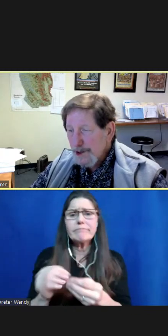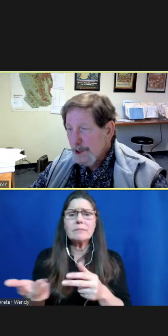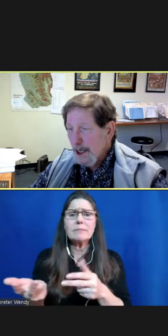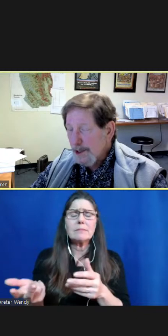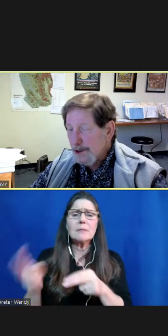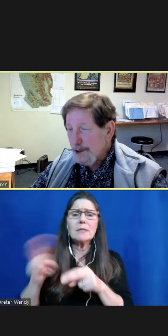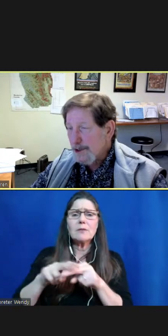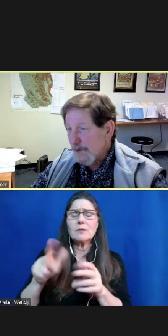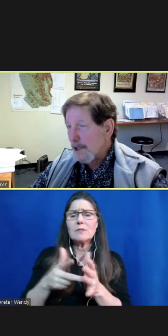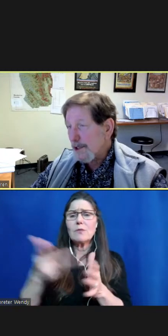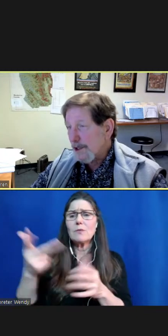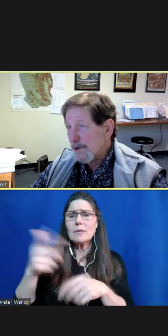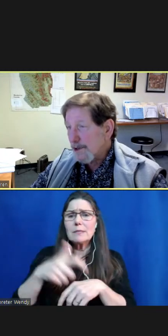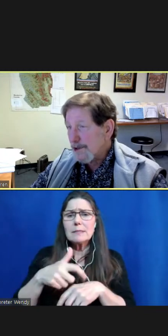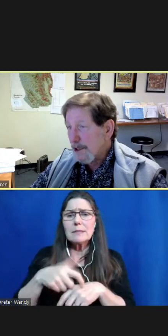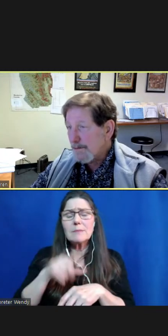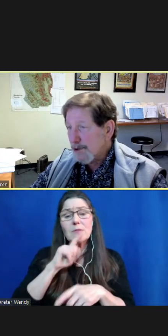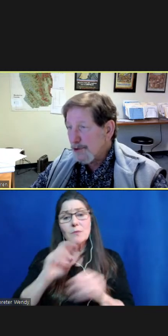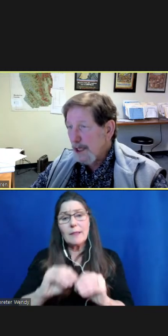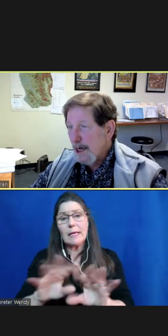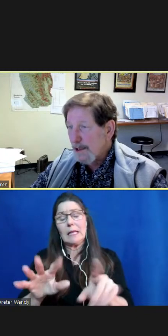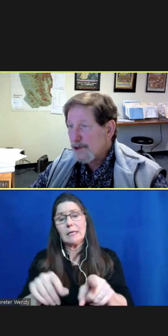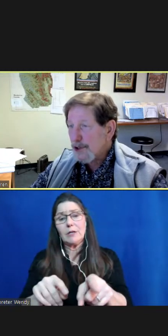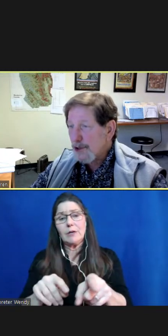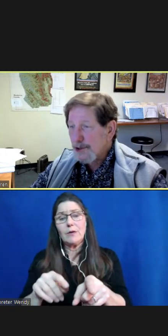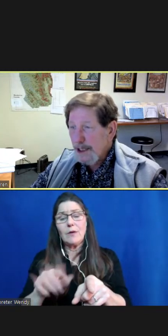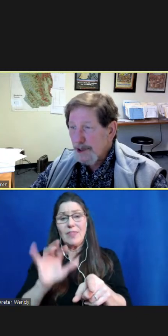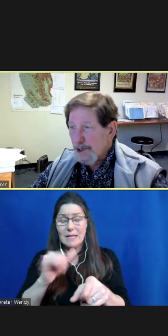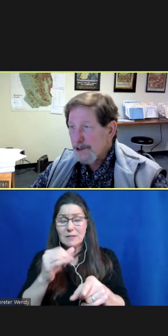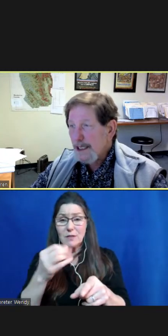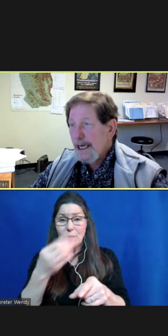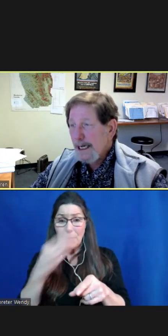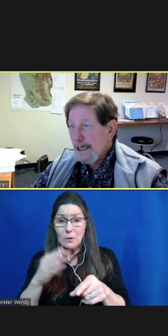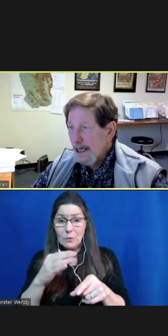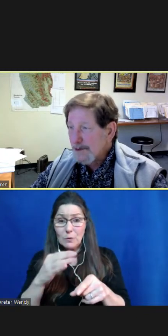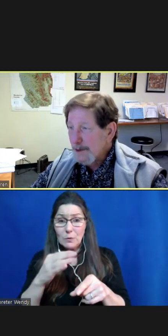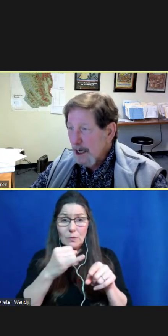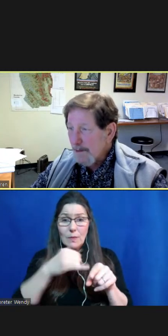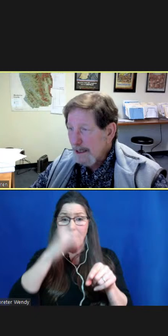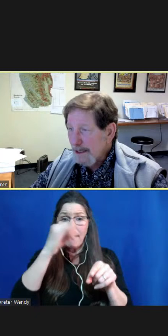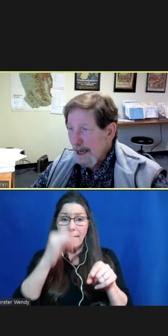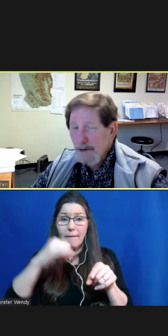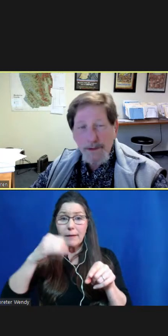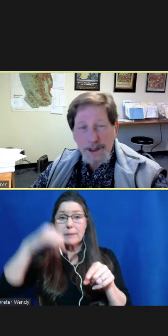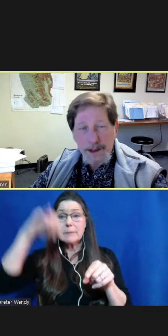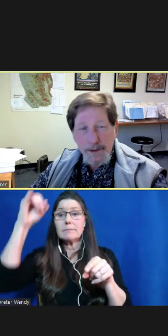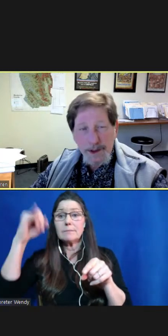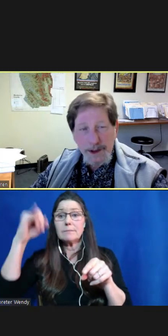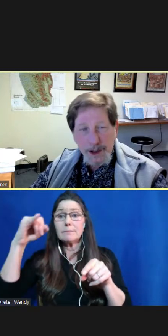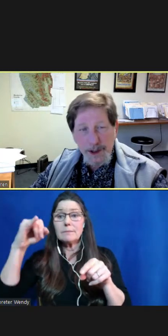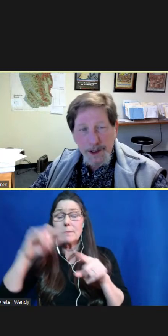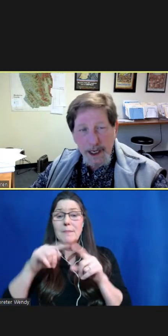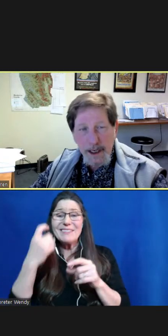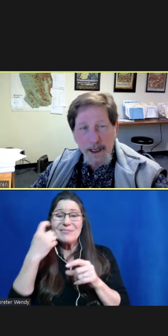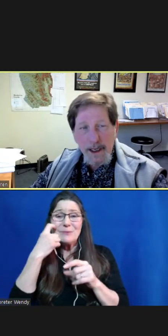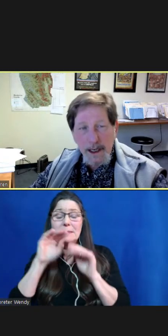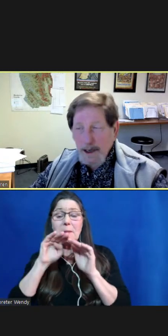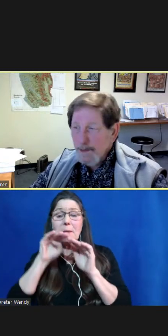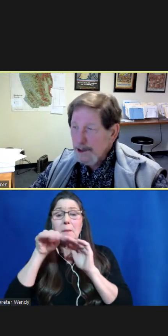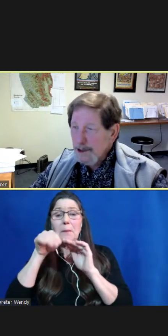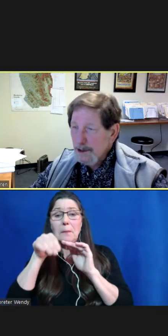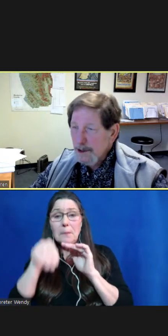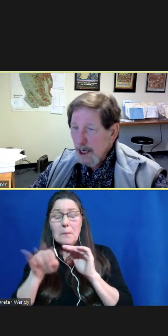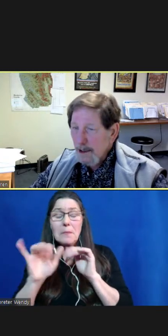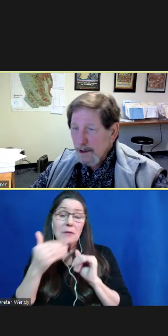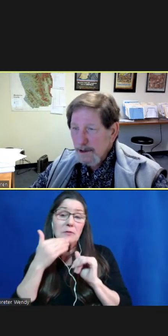And this is very clear. This blue line shows the increase. It has been coming down recently, which is a good thing,